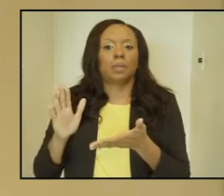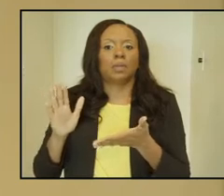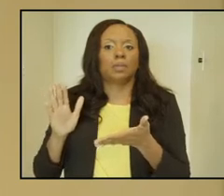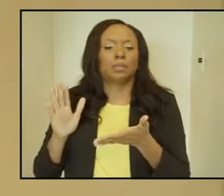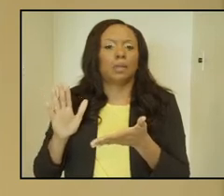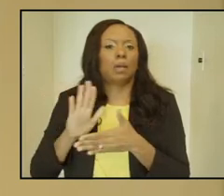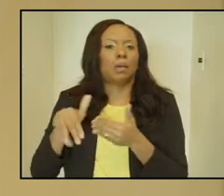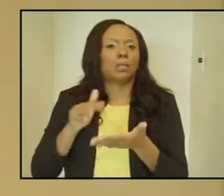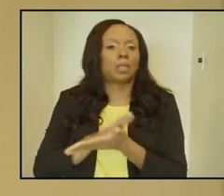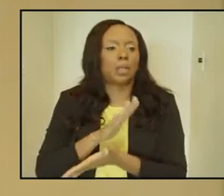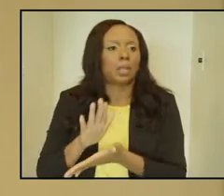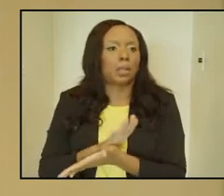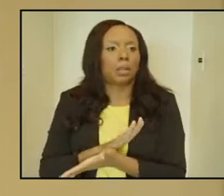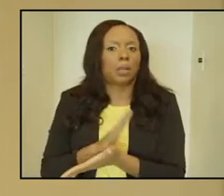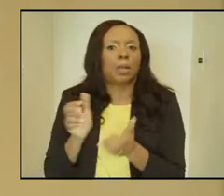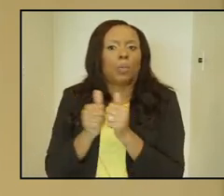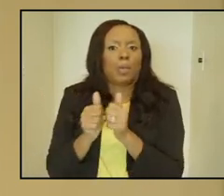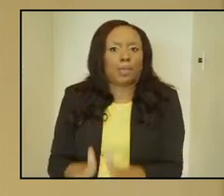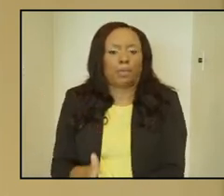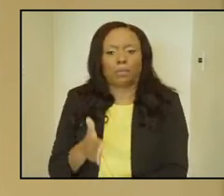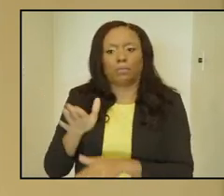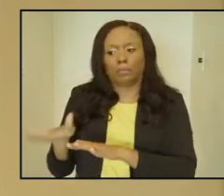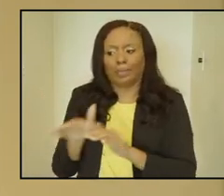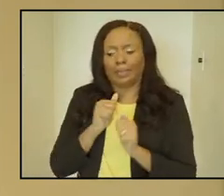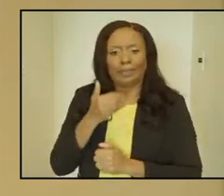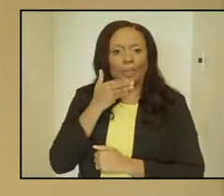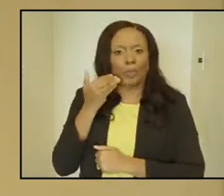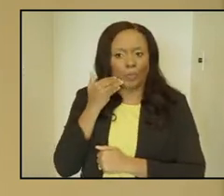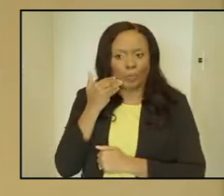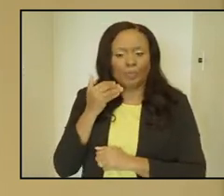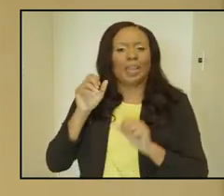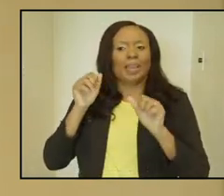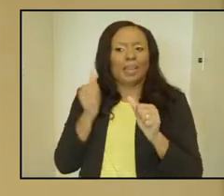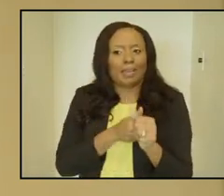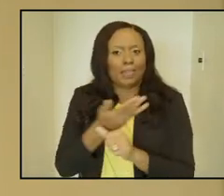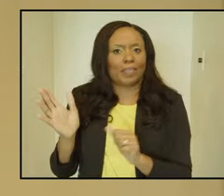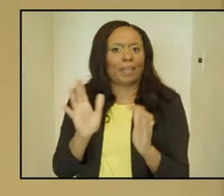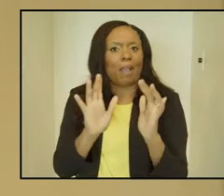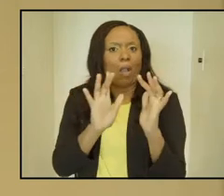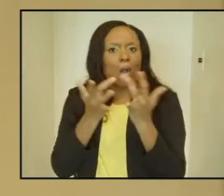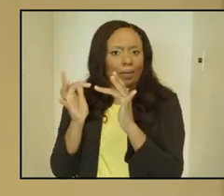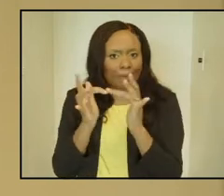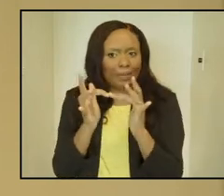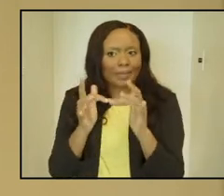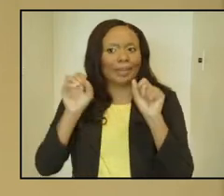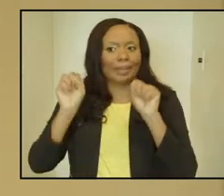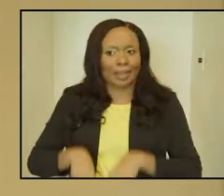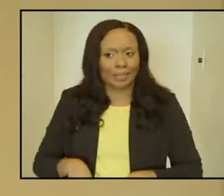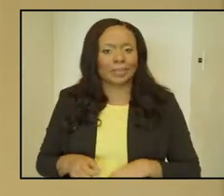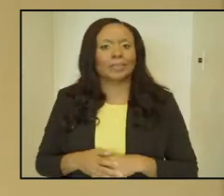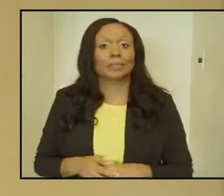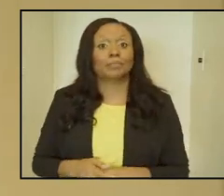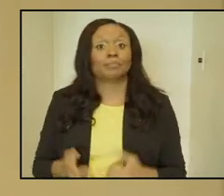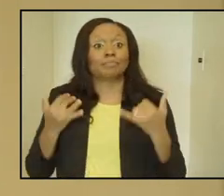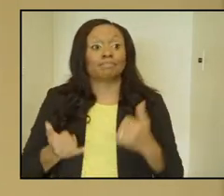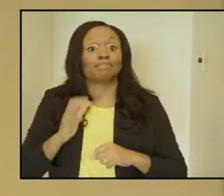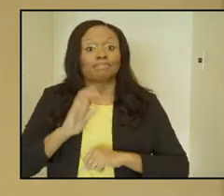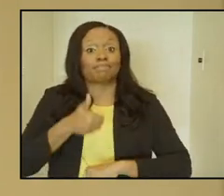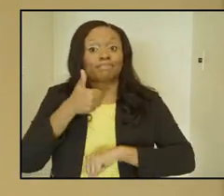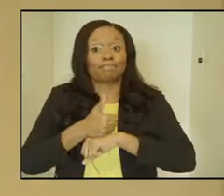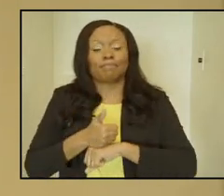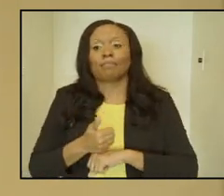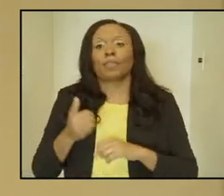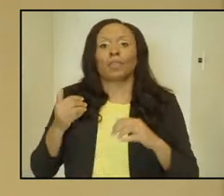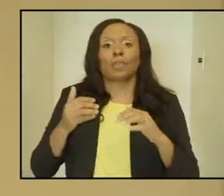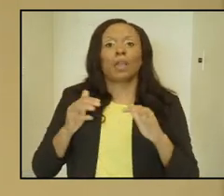their homes or offices. Today, we are launching the first phase of this system, which focuses on starting a